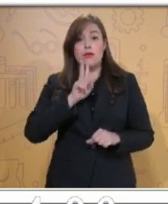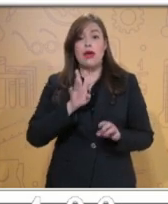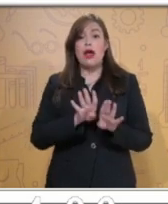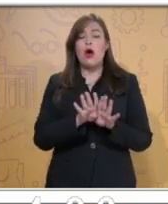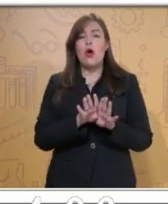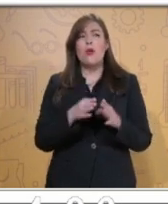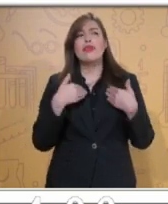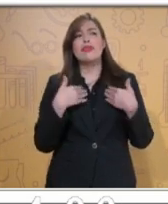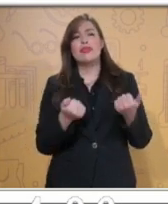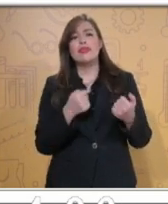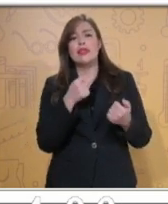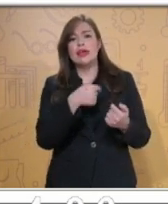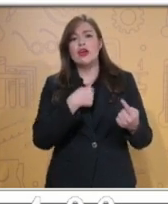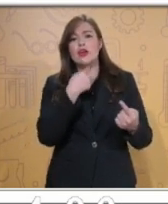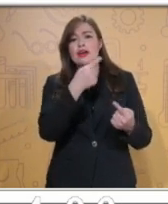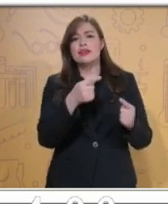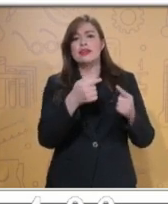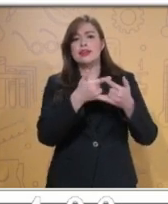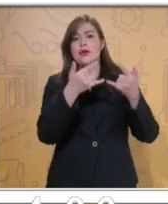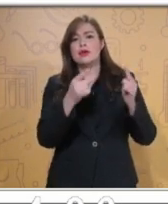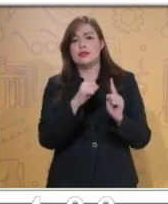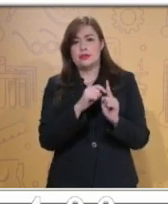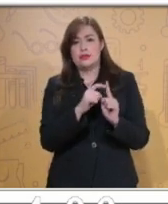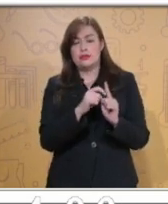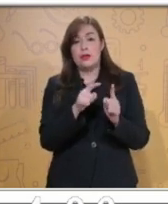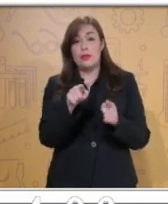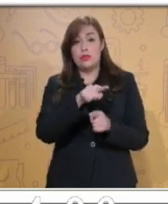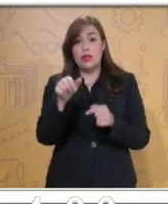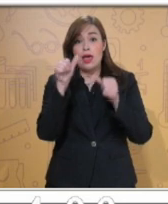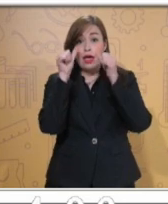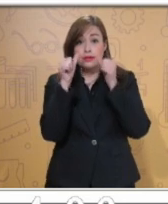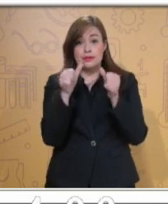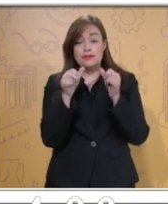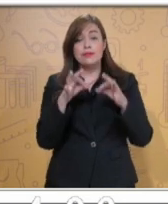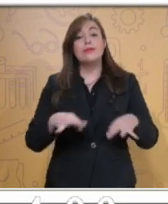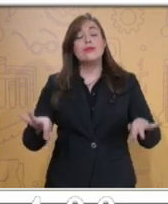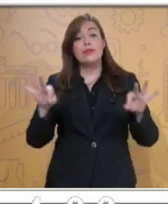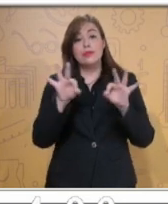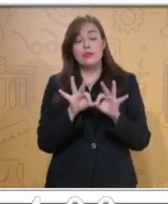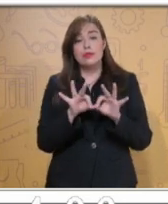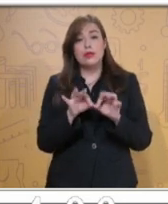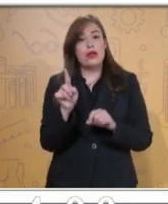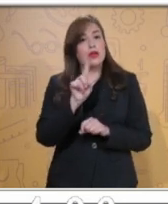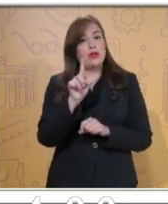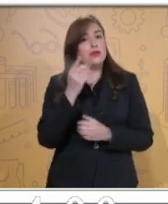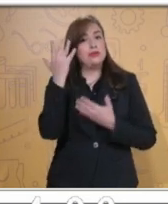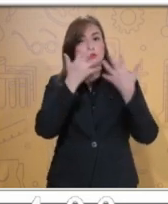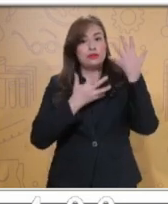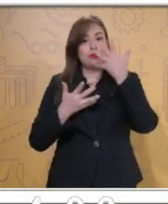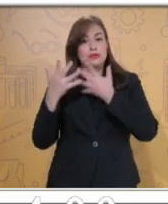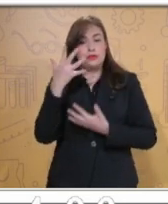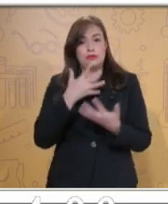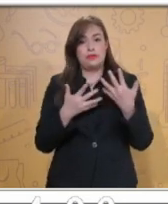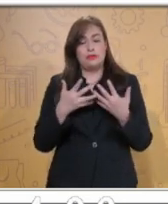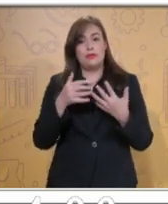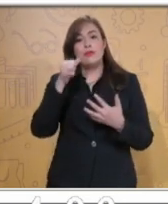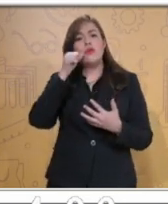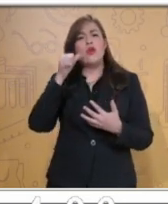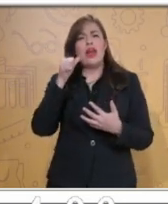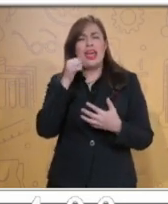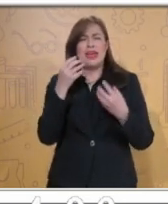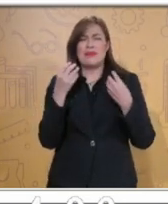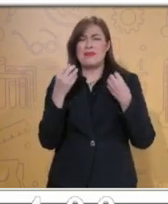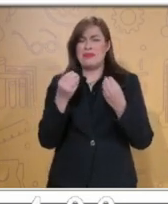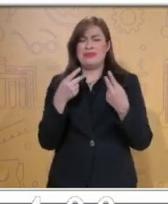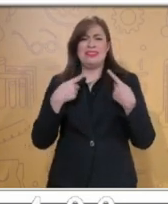content in comic strip. Pay attention to this. It is very important not be confused, because yesterday a lot of people